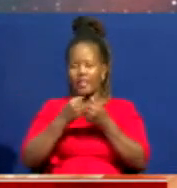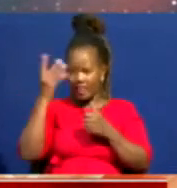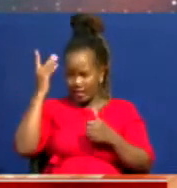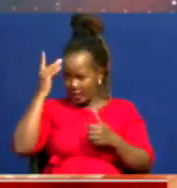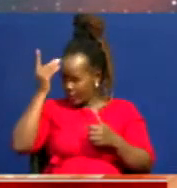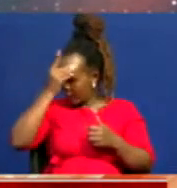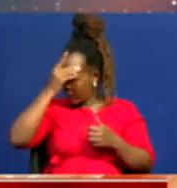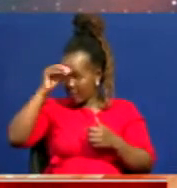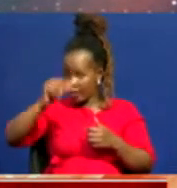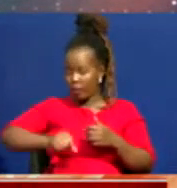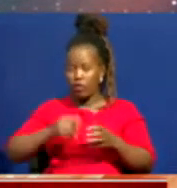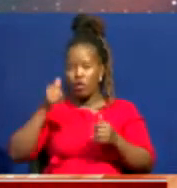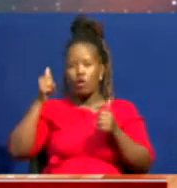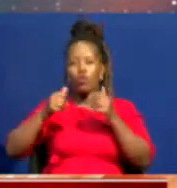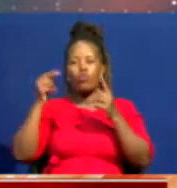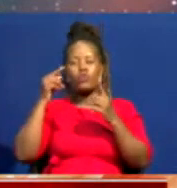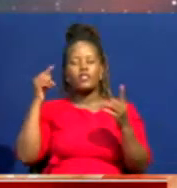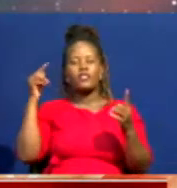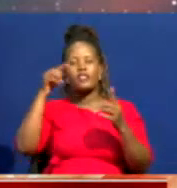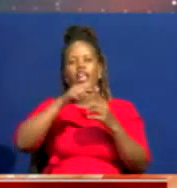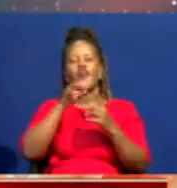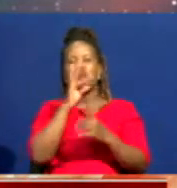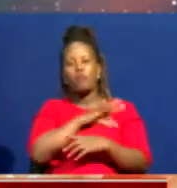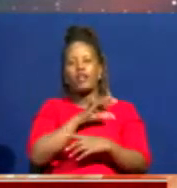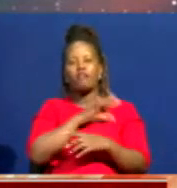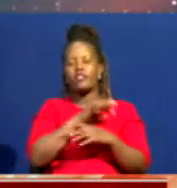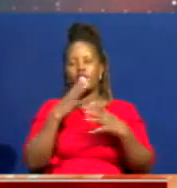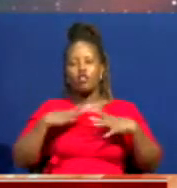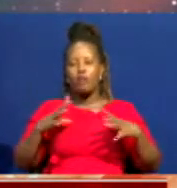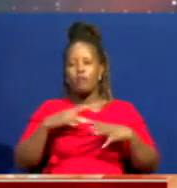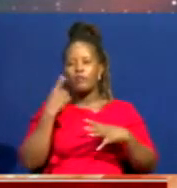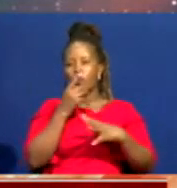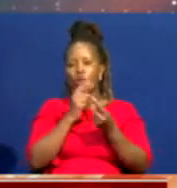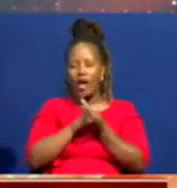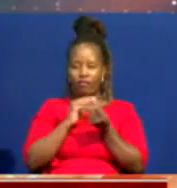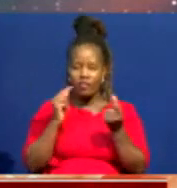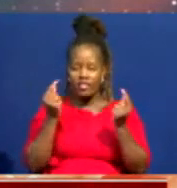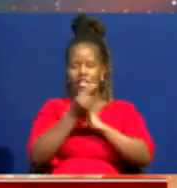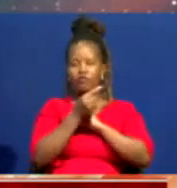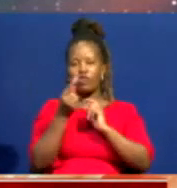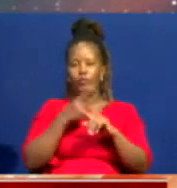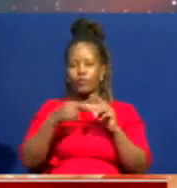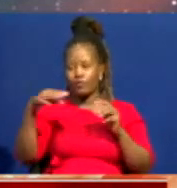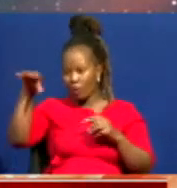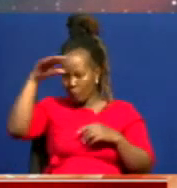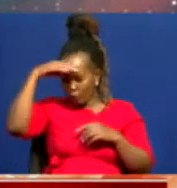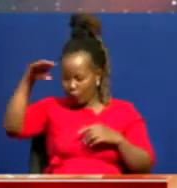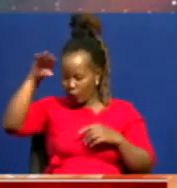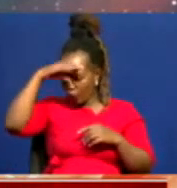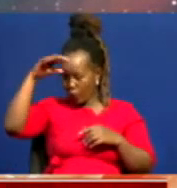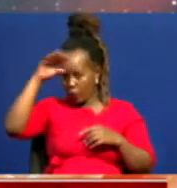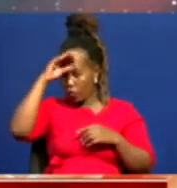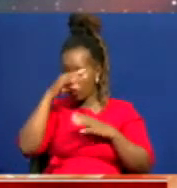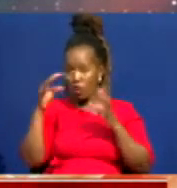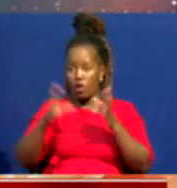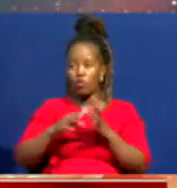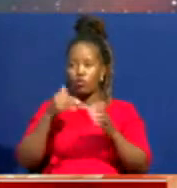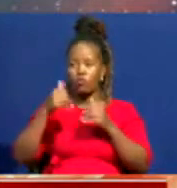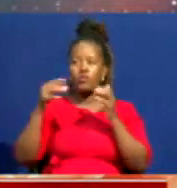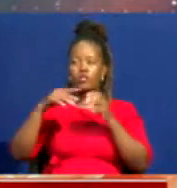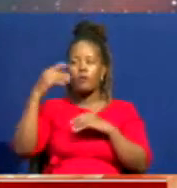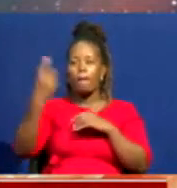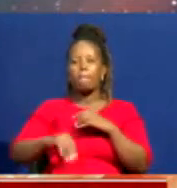reforming and reformed addicts of alcohol and drug abuse. Kaa Sober FC beat Chini ya Mnazi by 3-0 in an exhibition